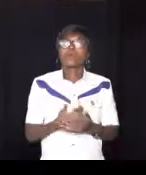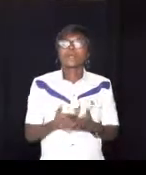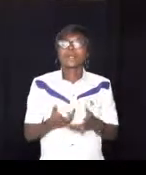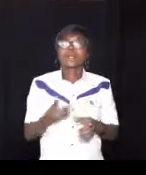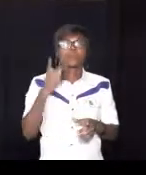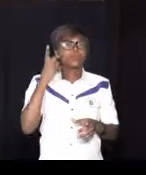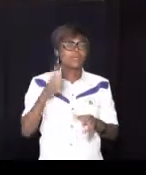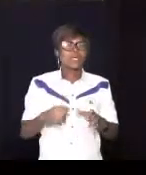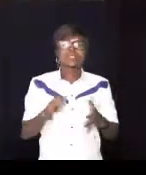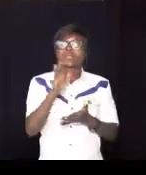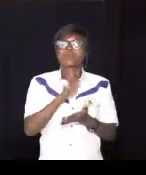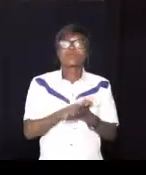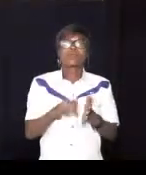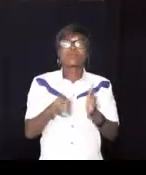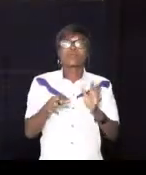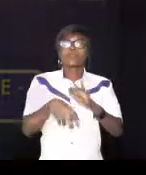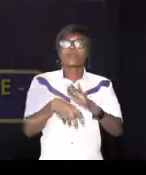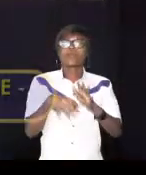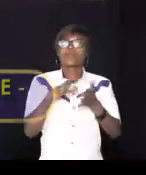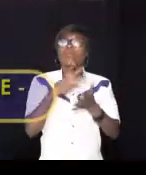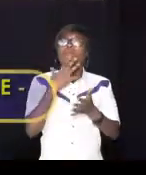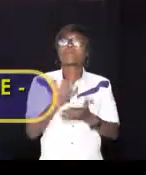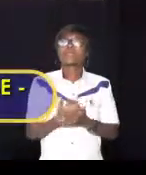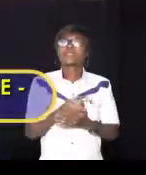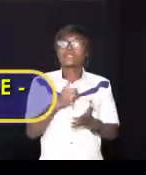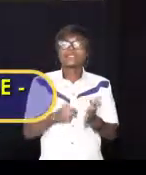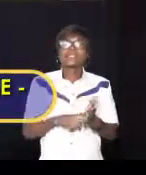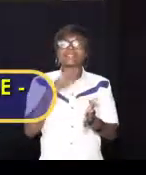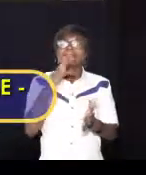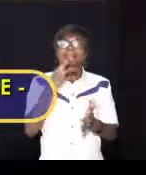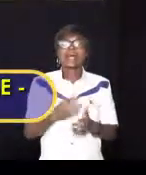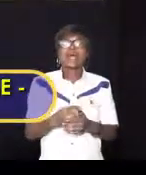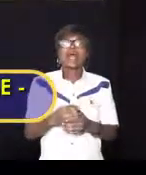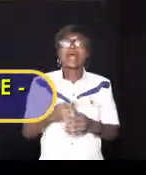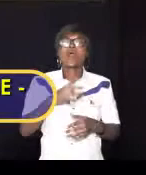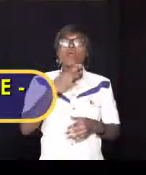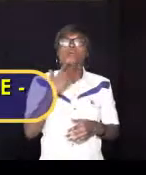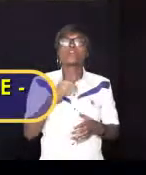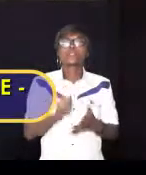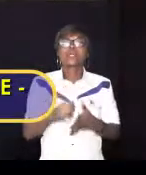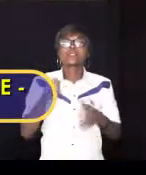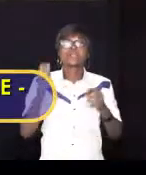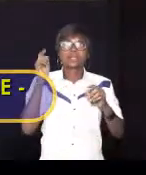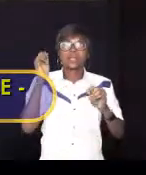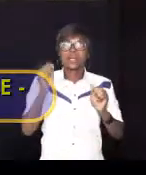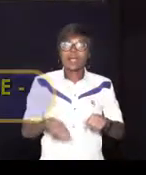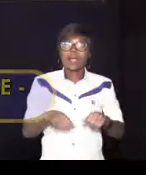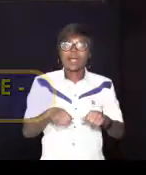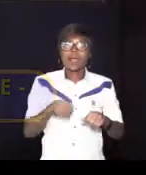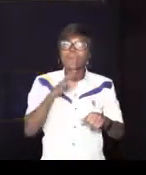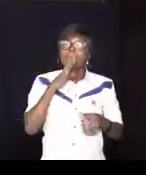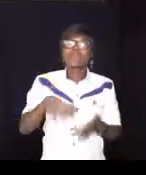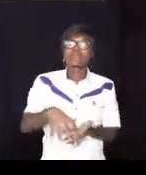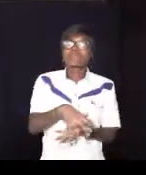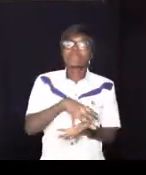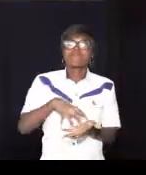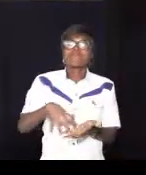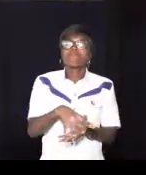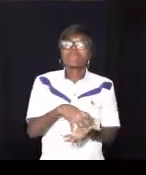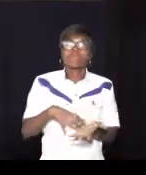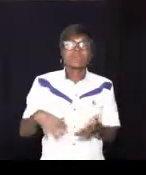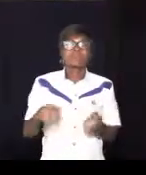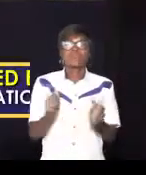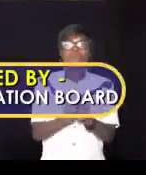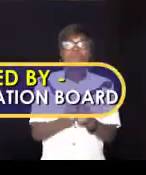colors. These are colors we get from mixing 2 different primary colors. Secondary colors